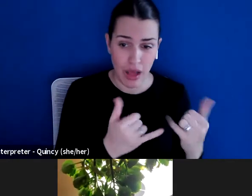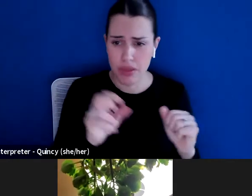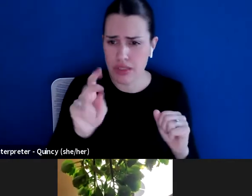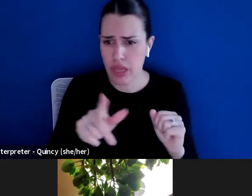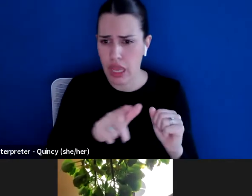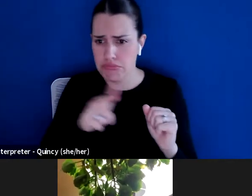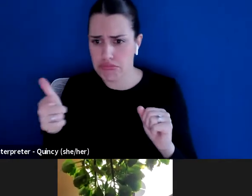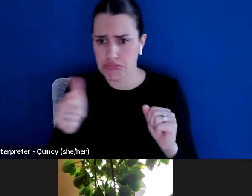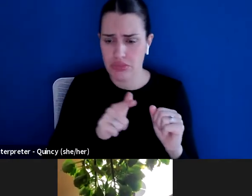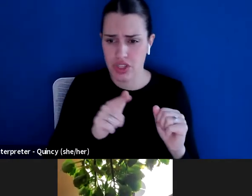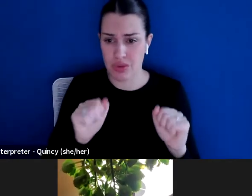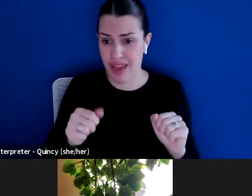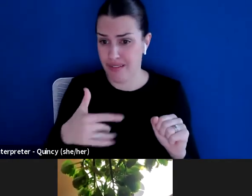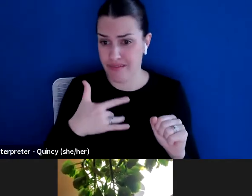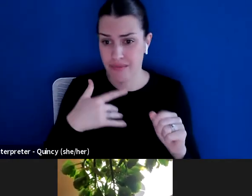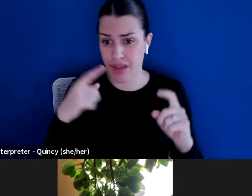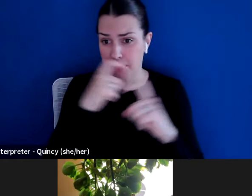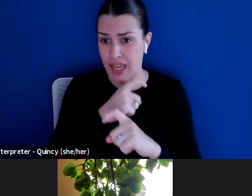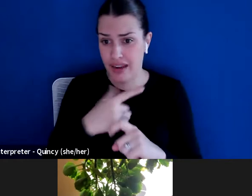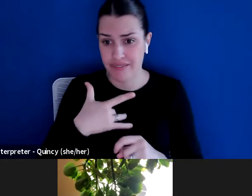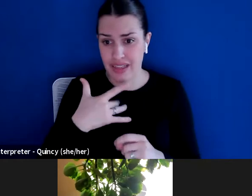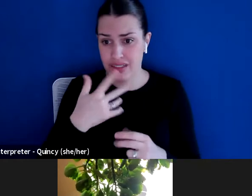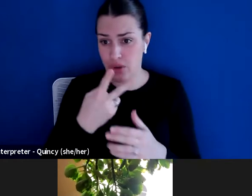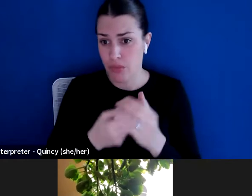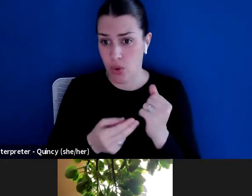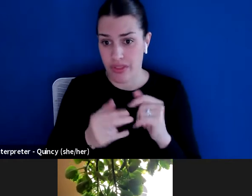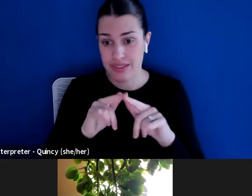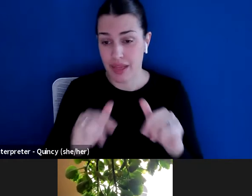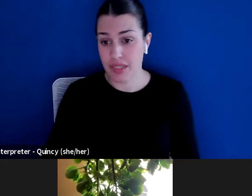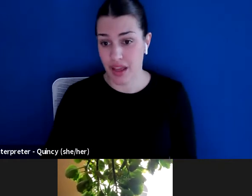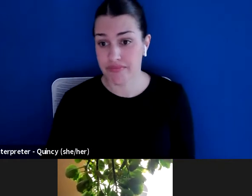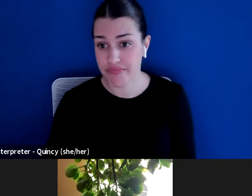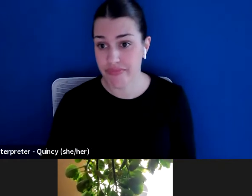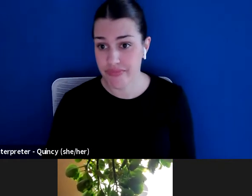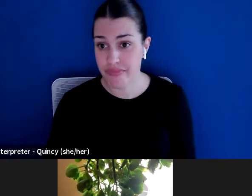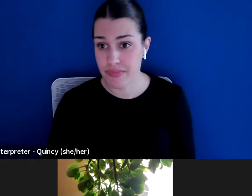have complicated feelings and to hold all of those at once.